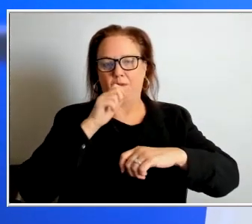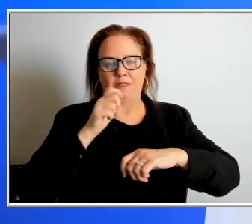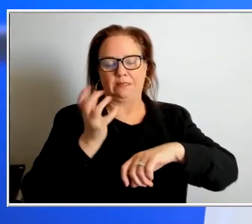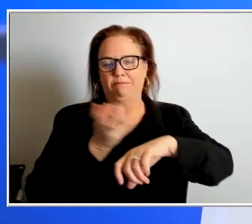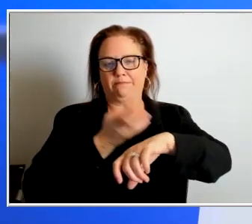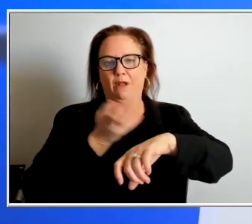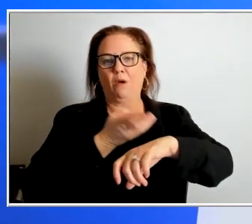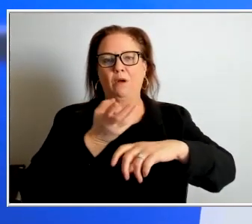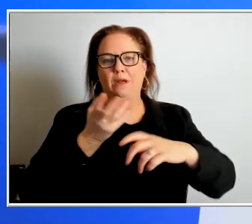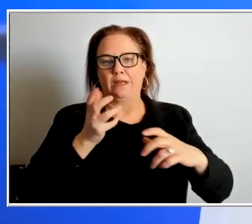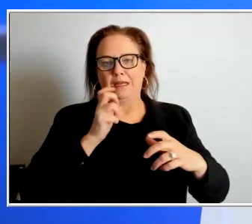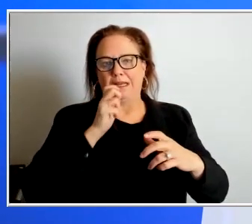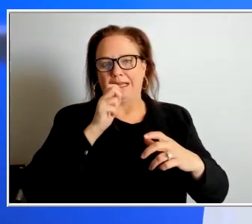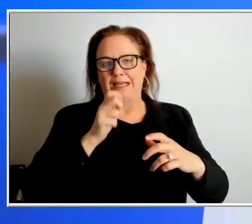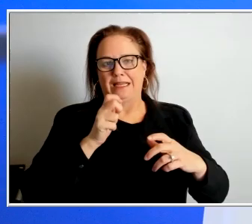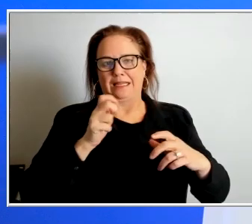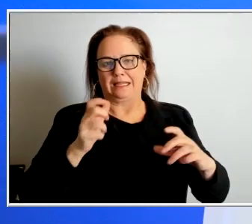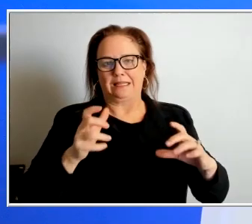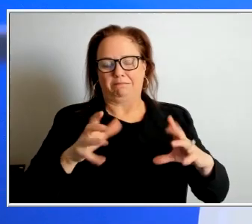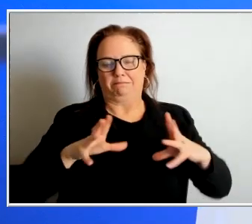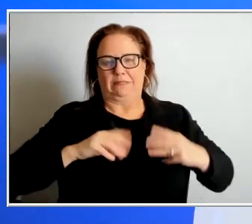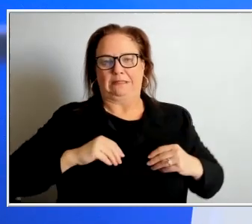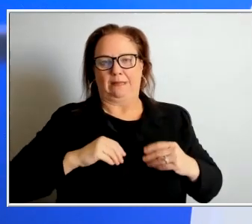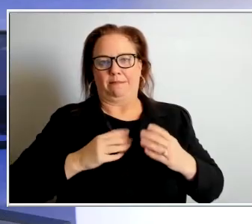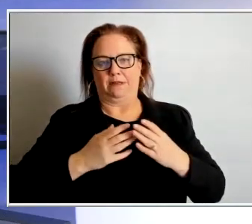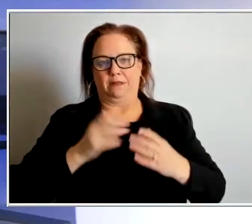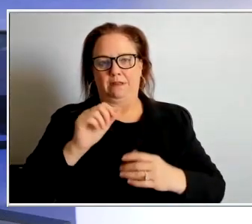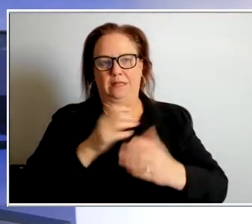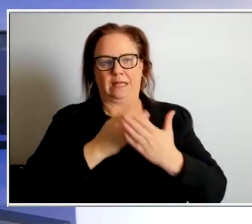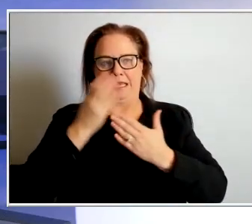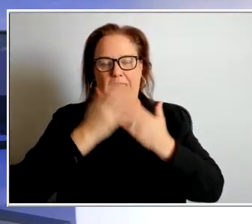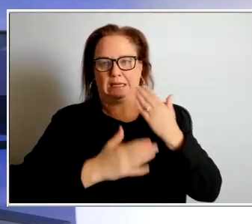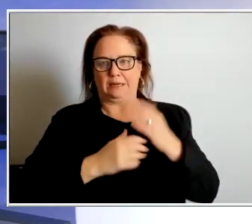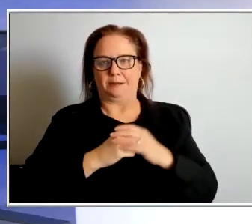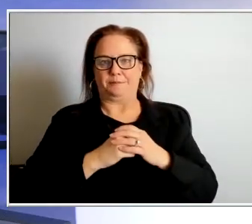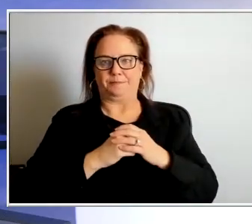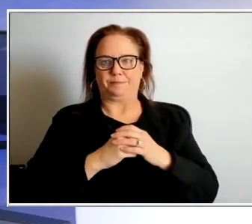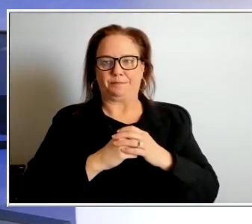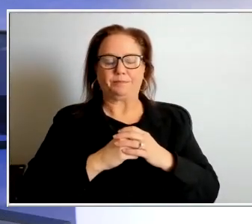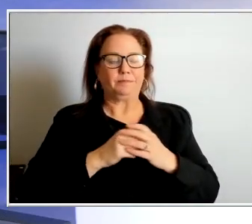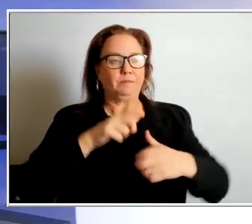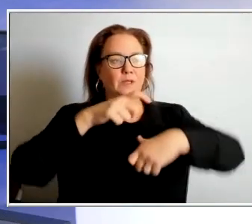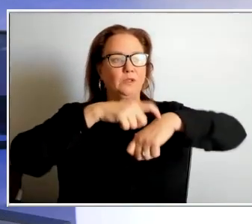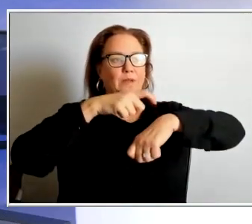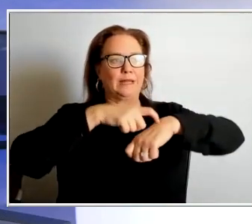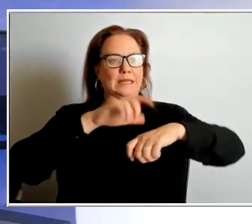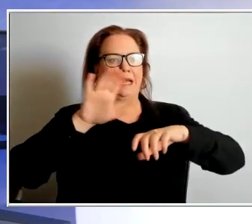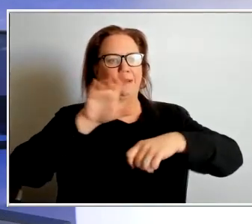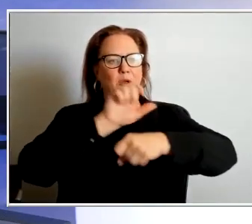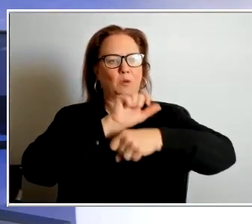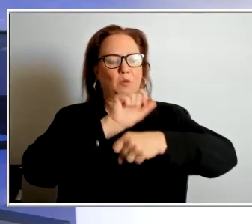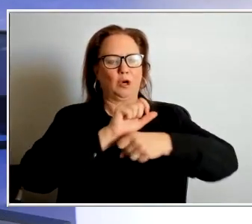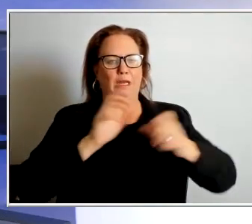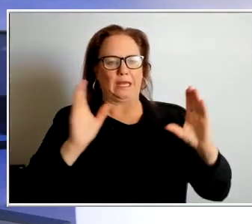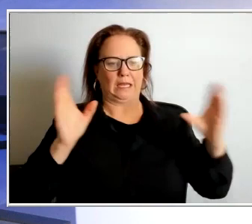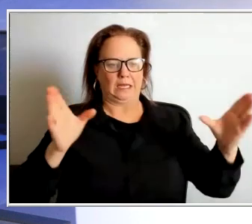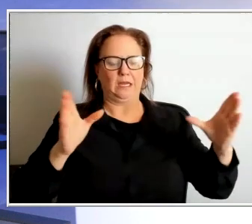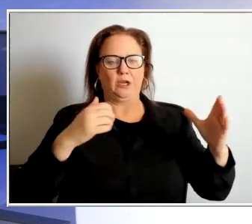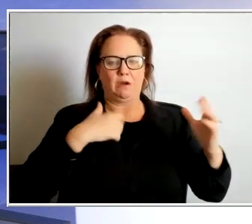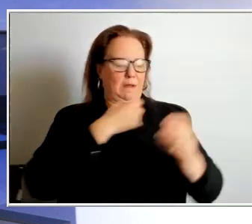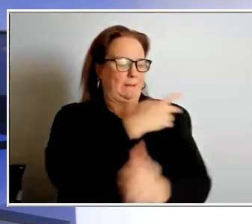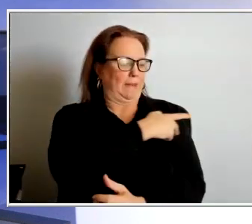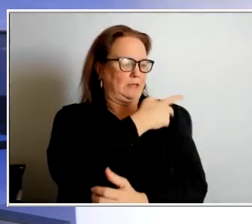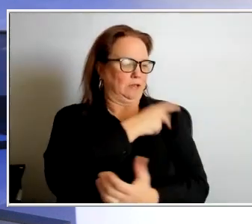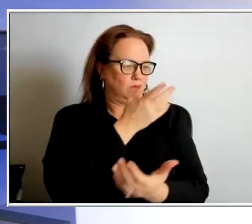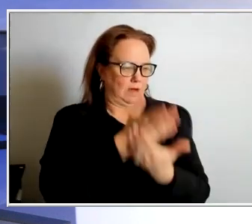to really take, so to speak. Well, talk to us about the window of time that you're working within. You know, you have this patient, you know what